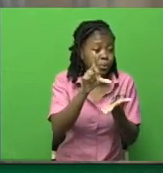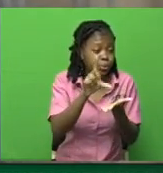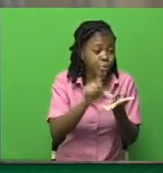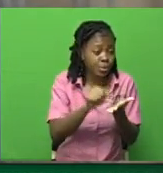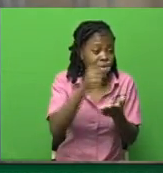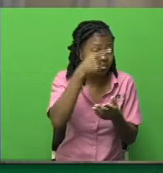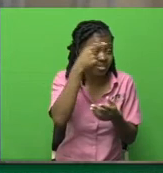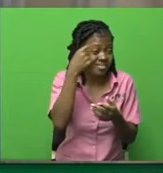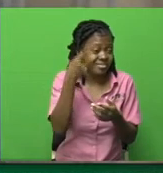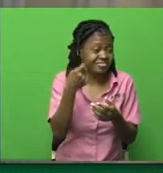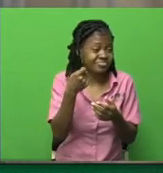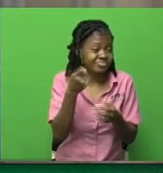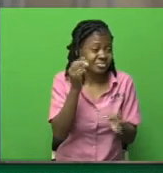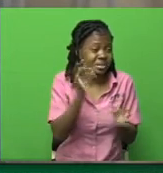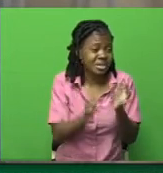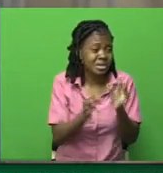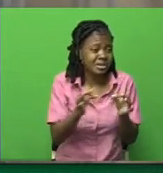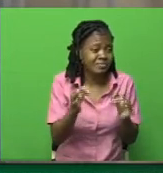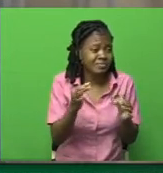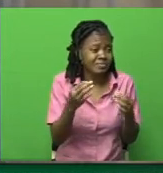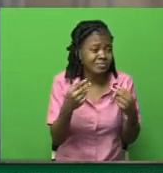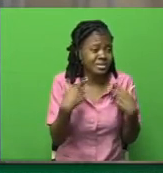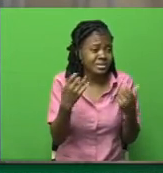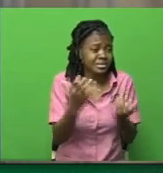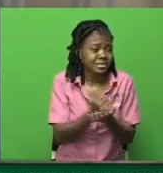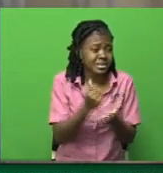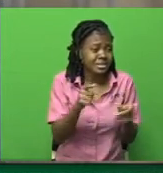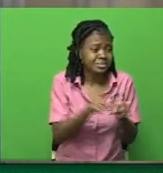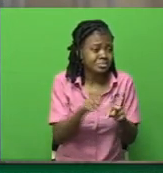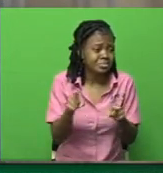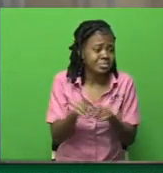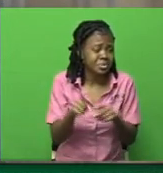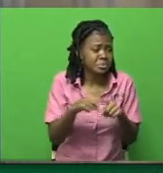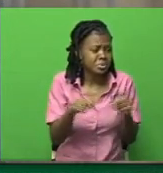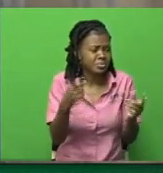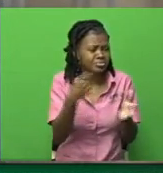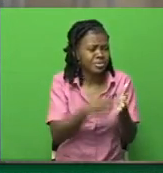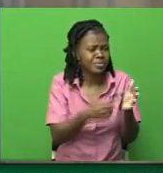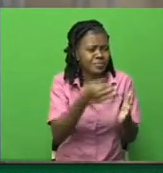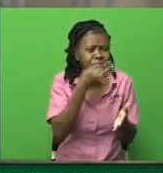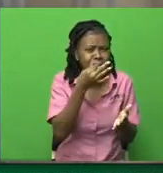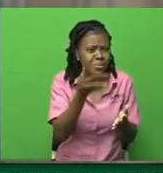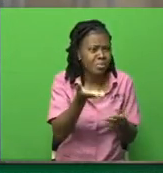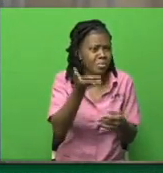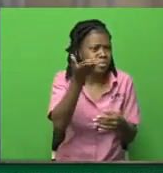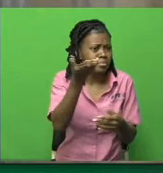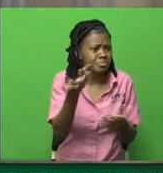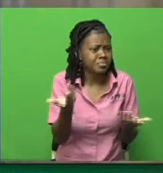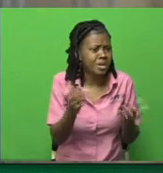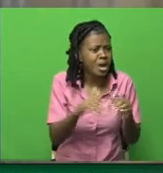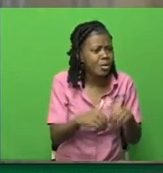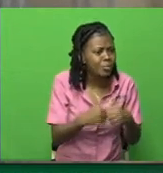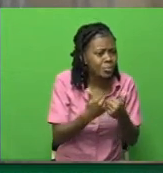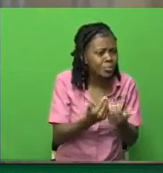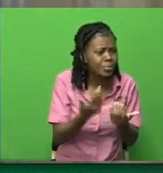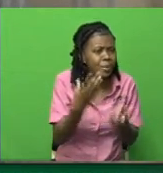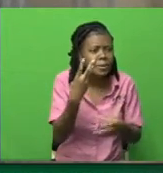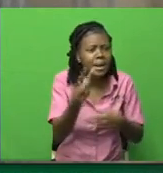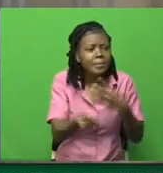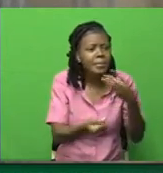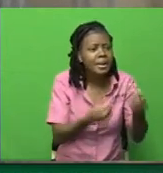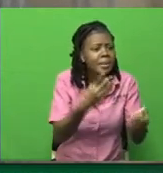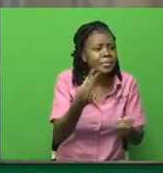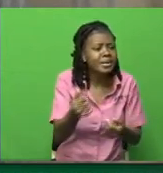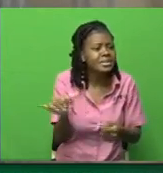of your dollar has deteriorated your wages have deteriorated because of this inflation